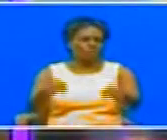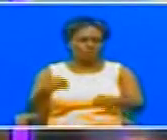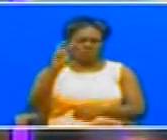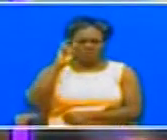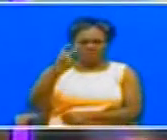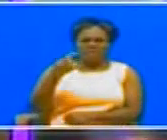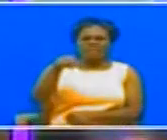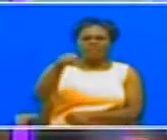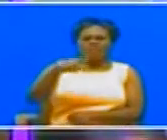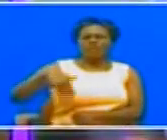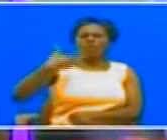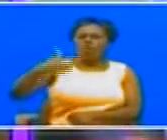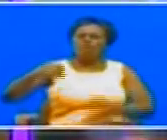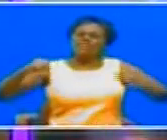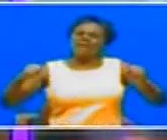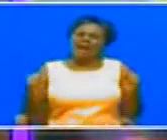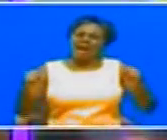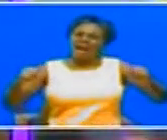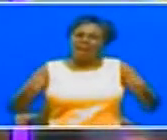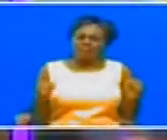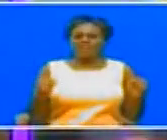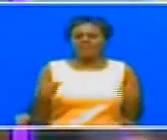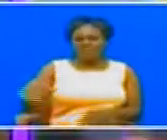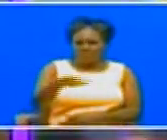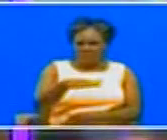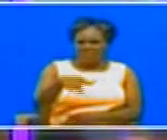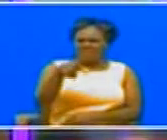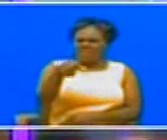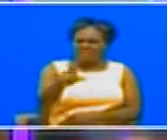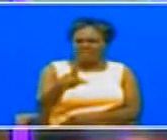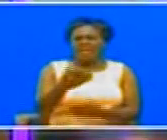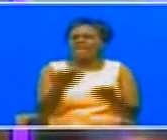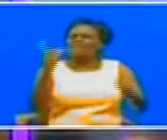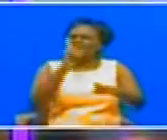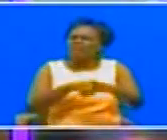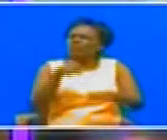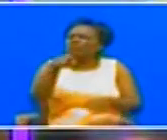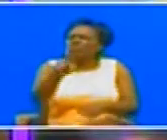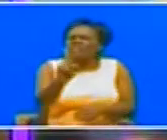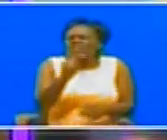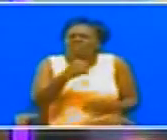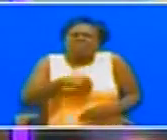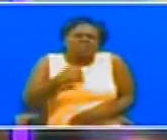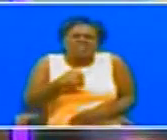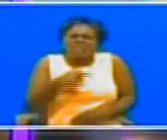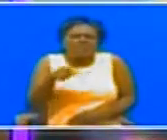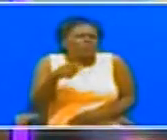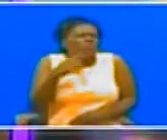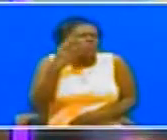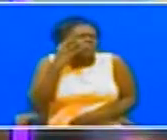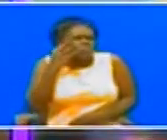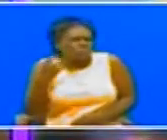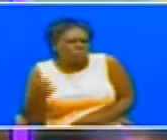see that you're always happy, you're always at this happy place. Is there any time that you ever felt so low,